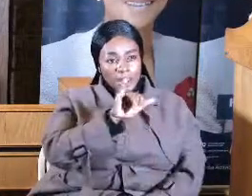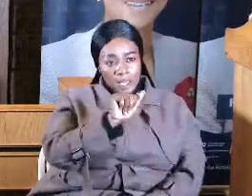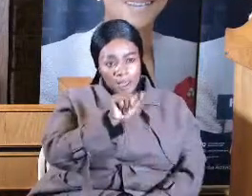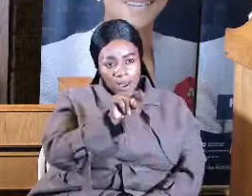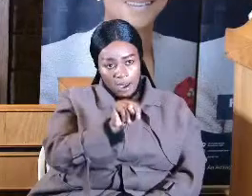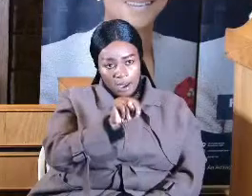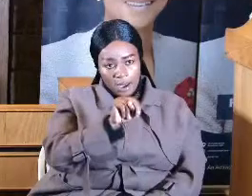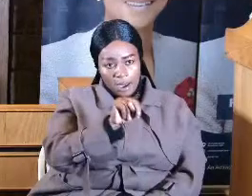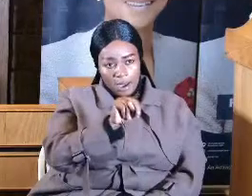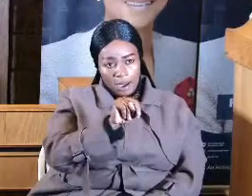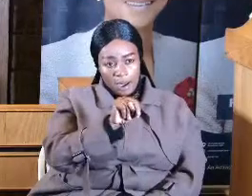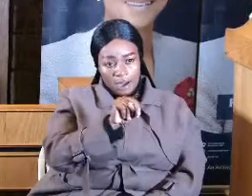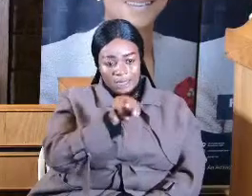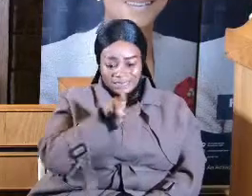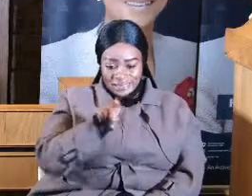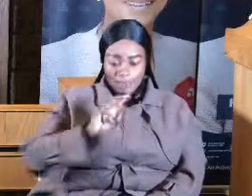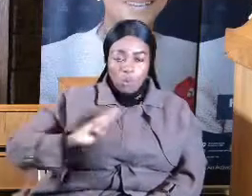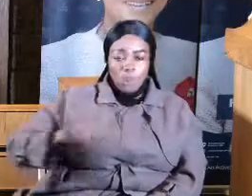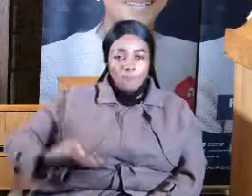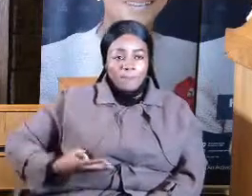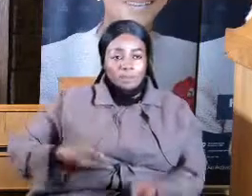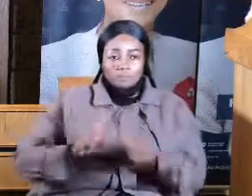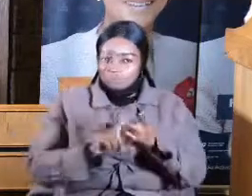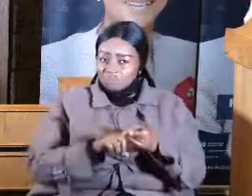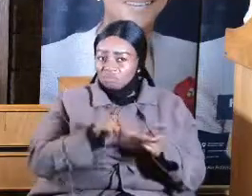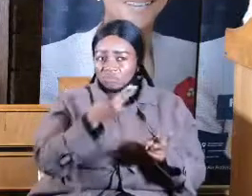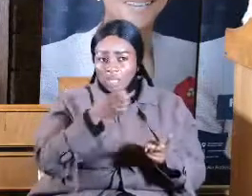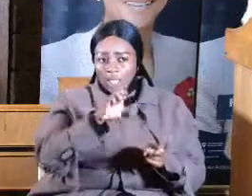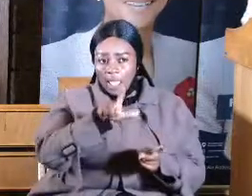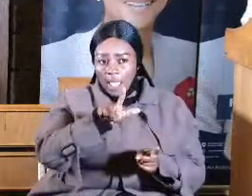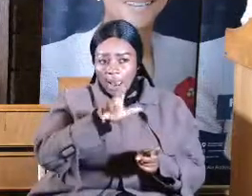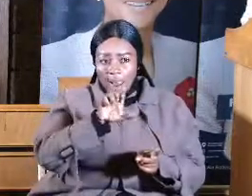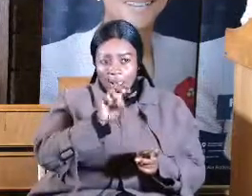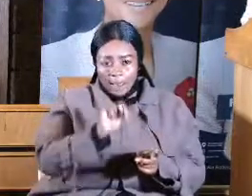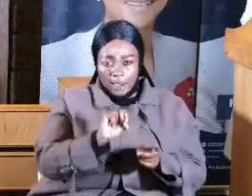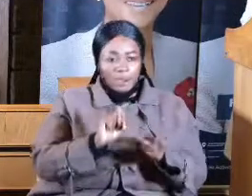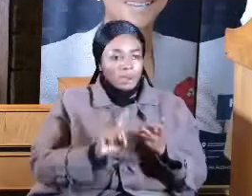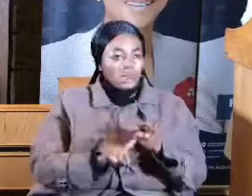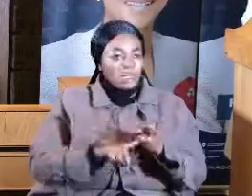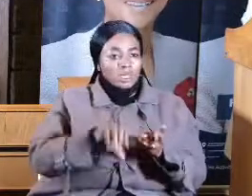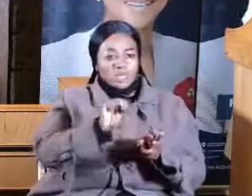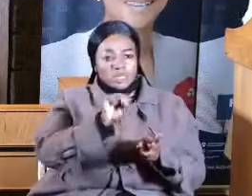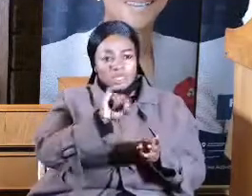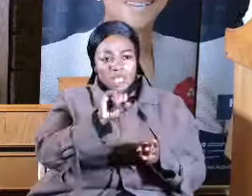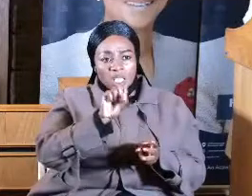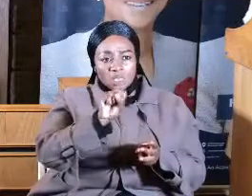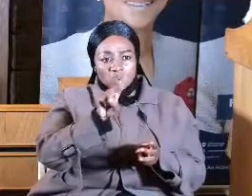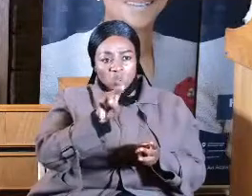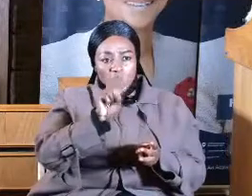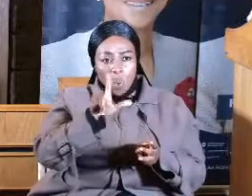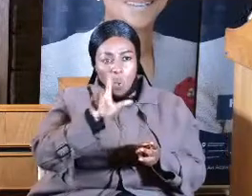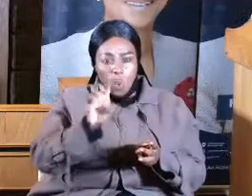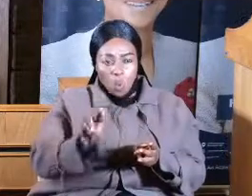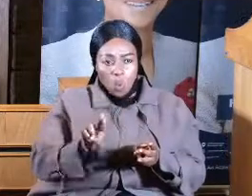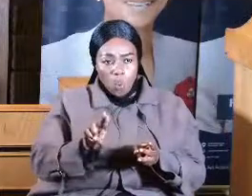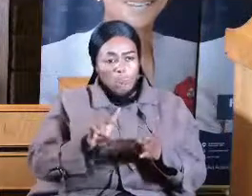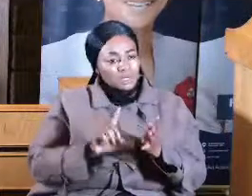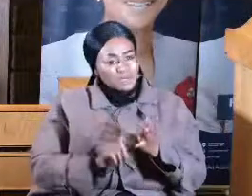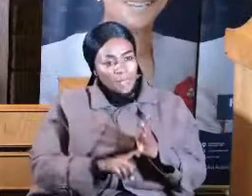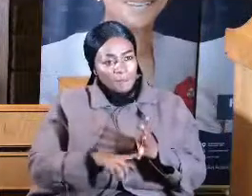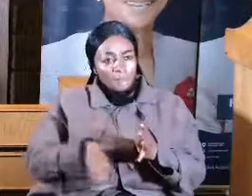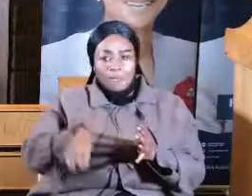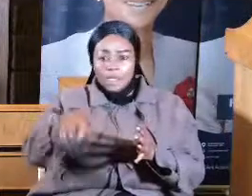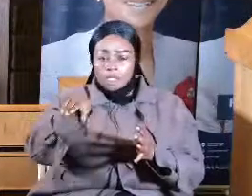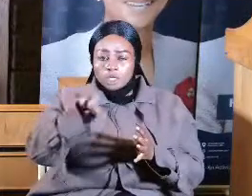unionist herself, Helen Joseph, Albertina Sisulu, and Sophia Williams